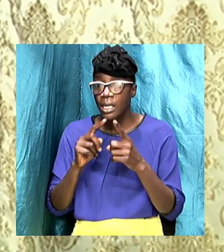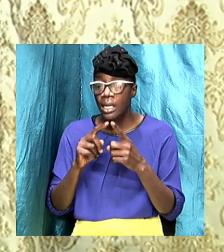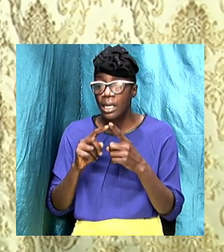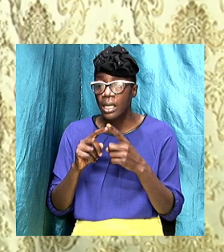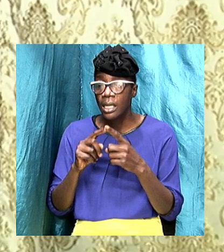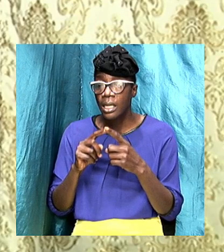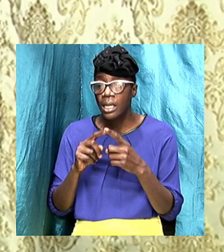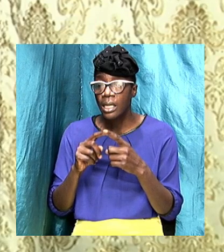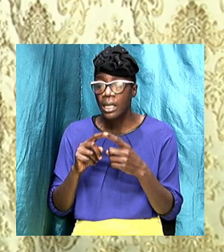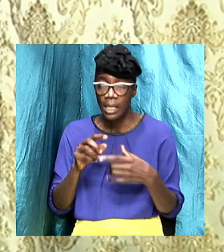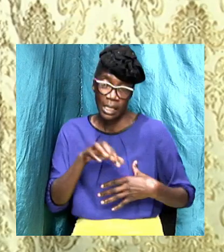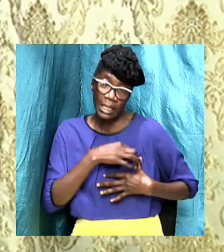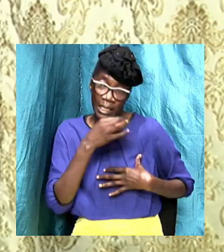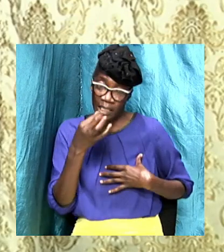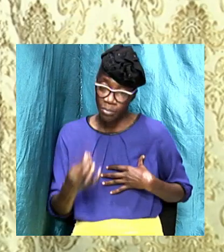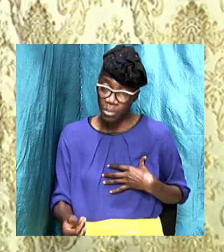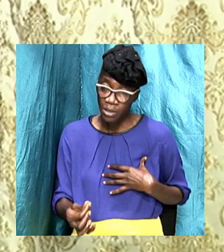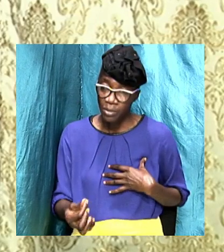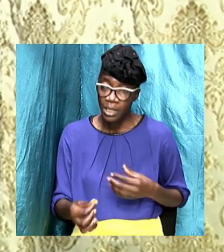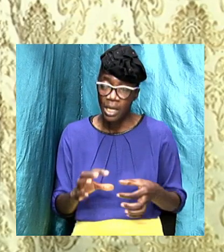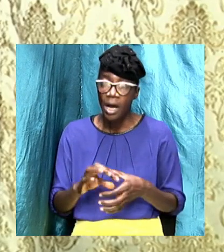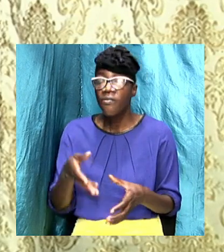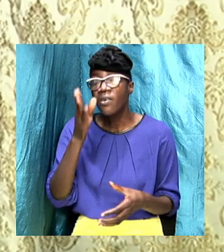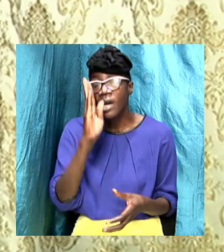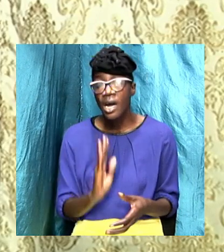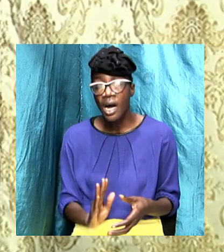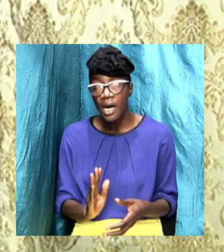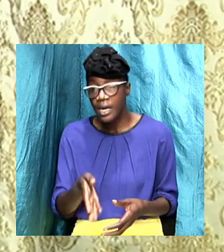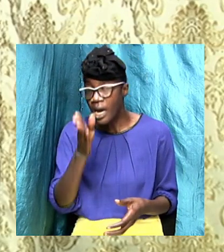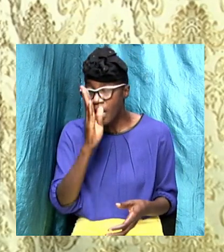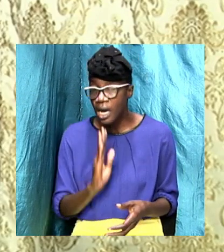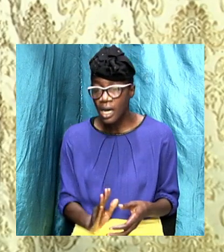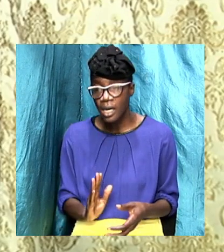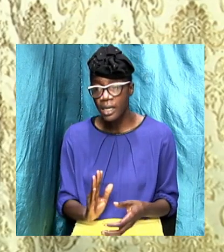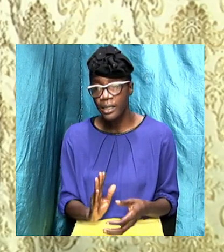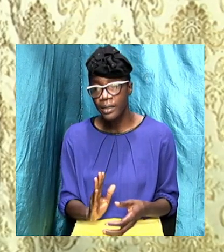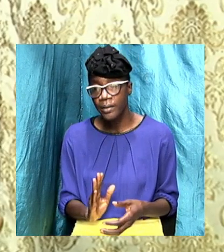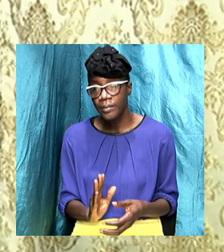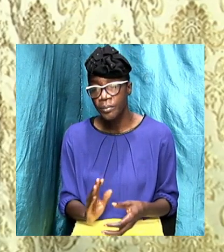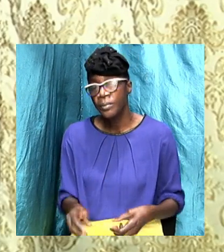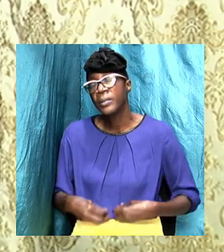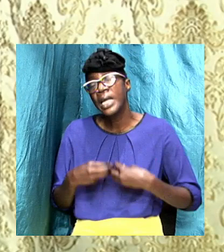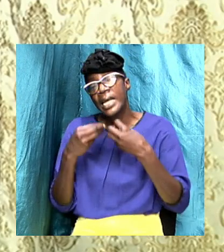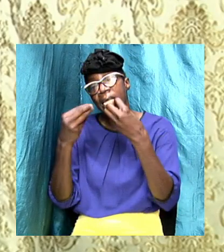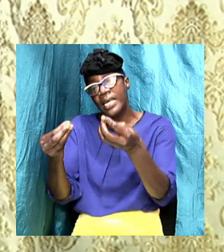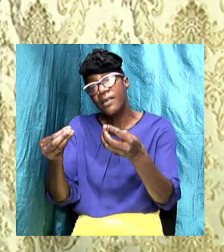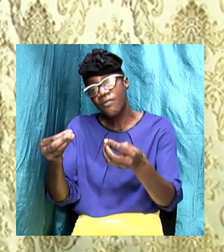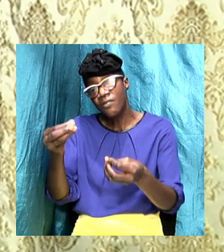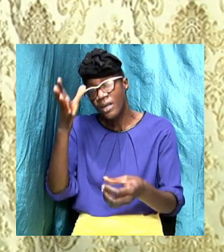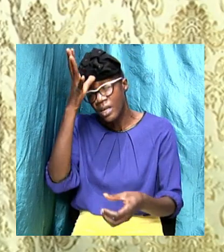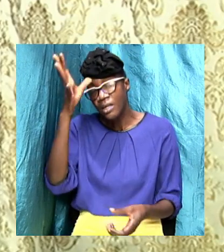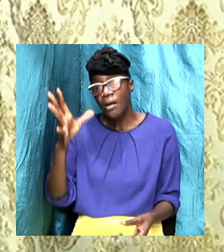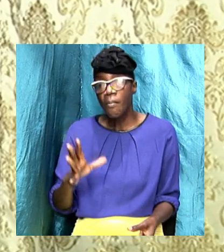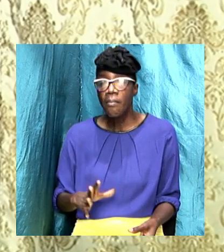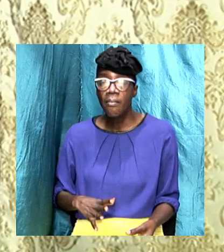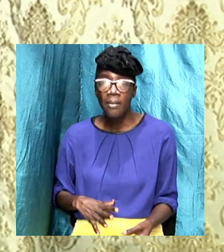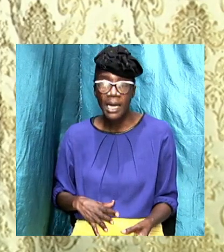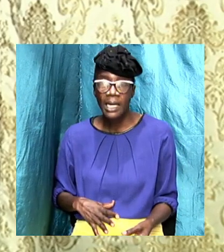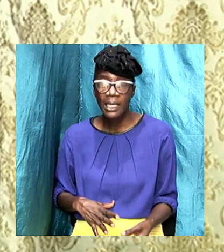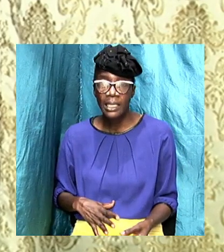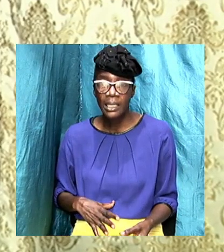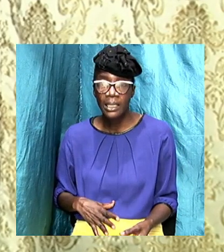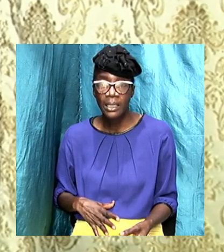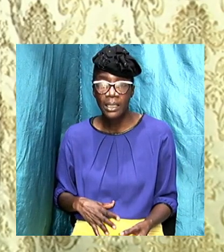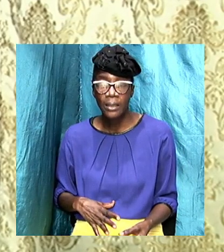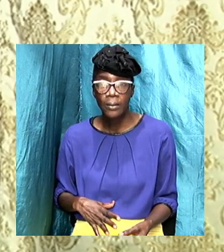about the Spirit of God that God has been, that God has given to mankind. We must bear in mind